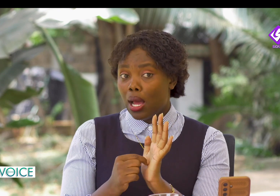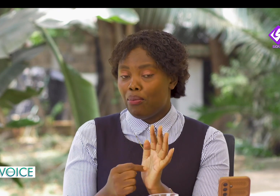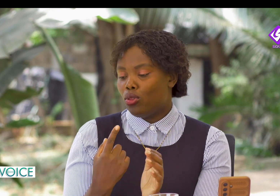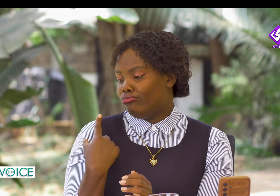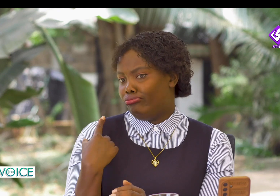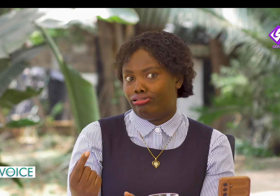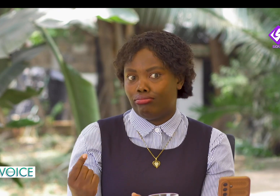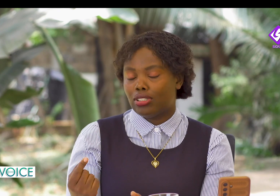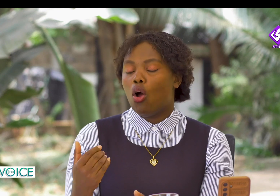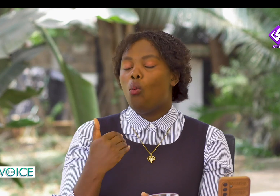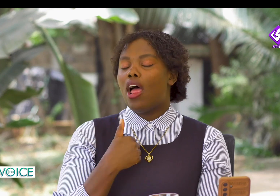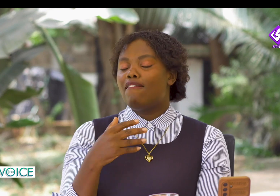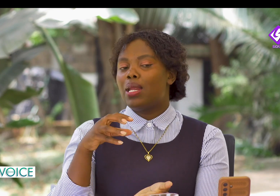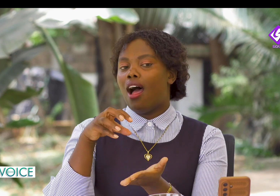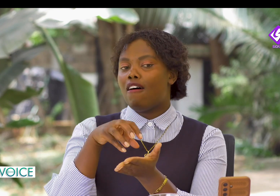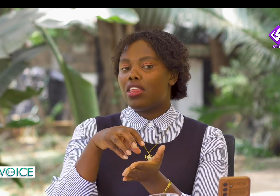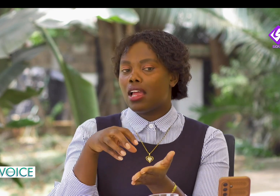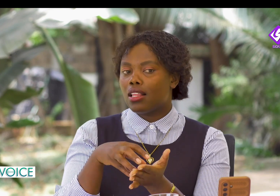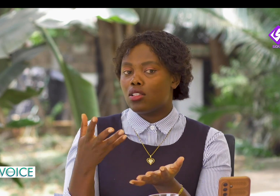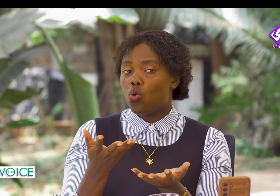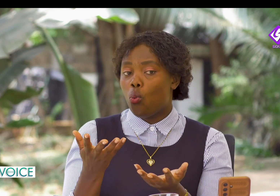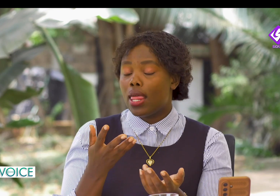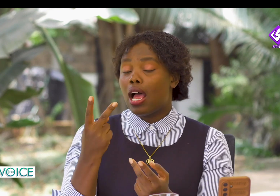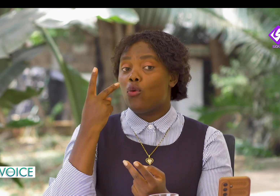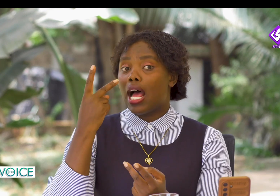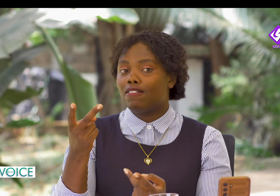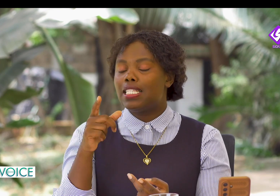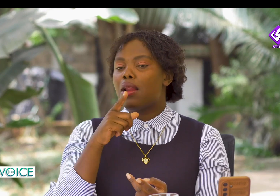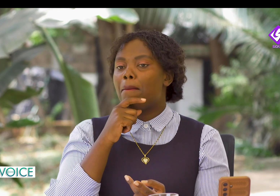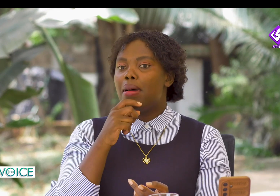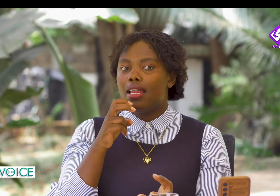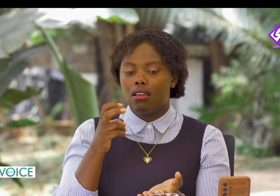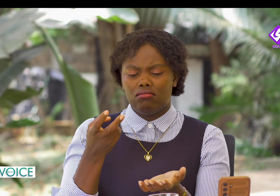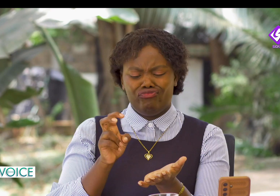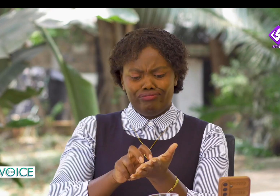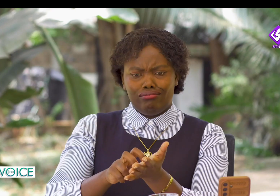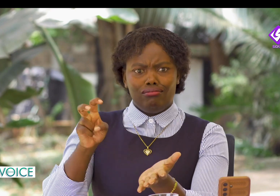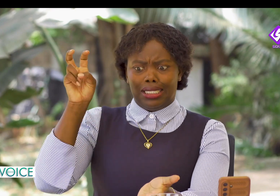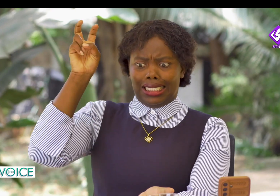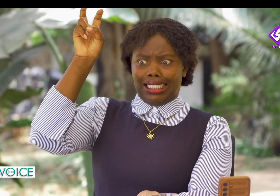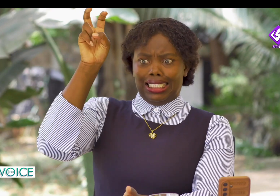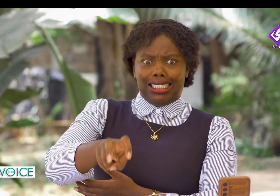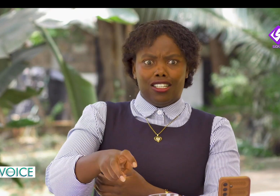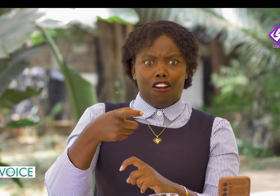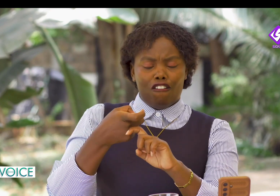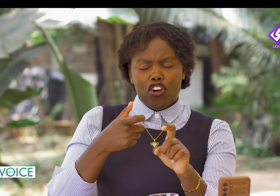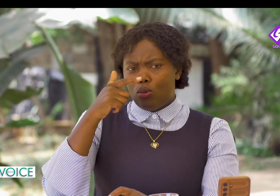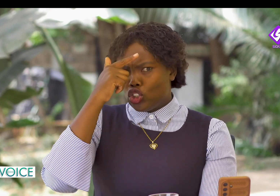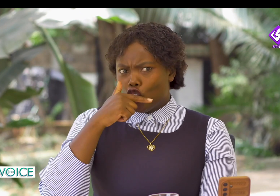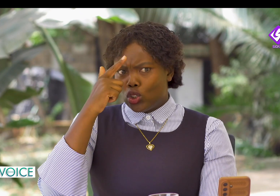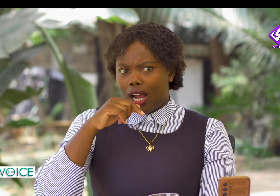sign of weakness. And sometimes it's not really okay. So we've seen cases where